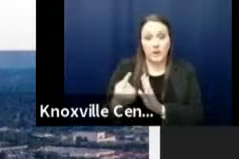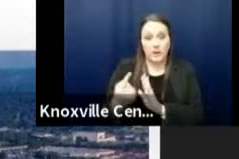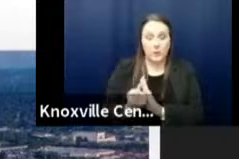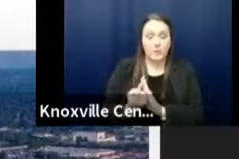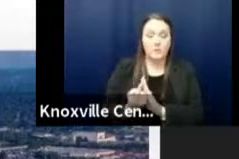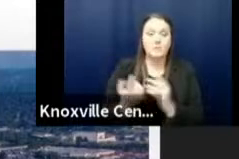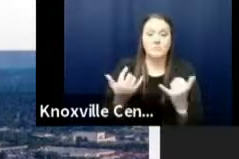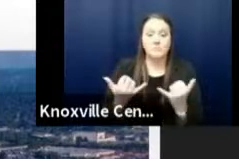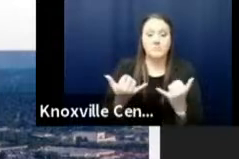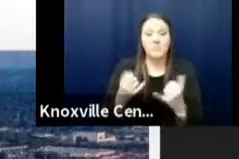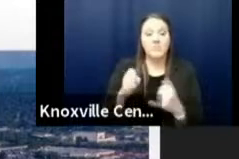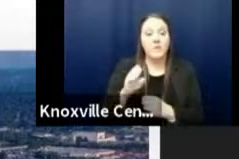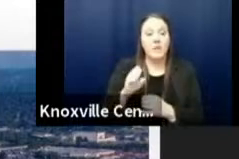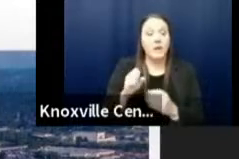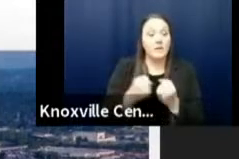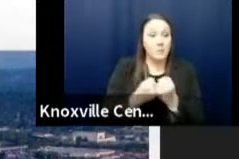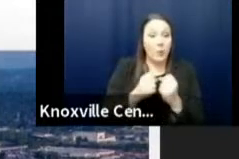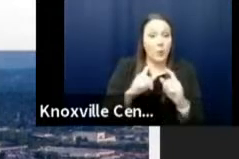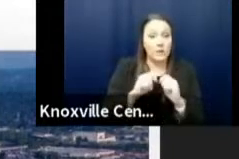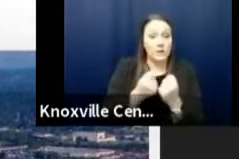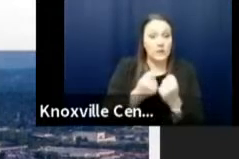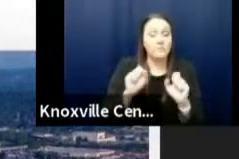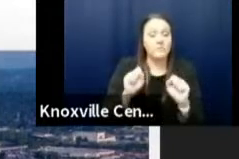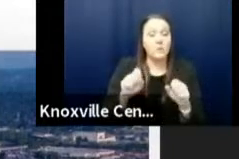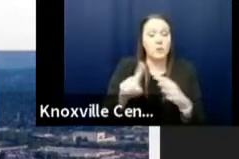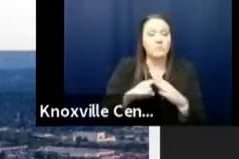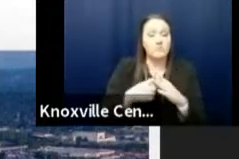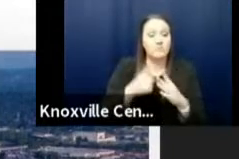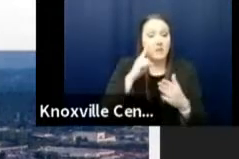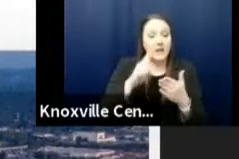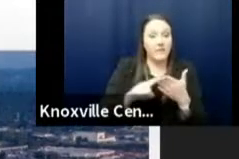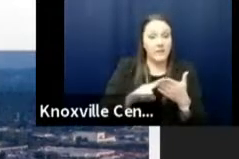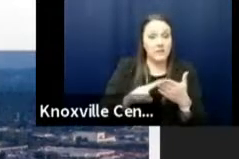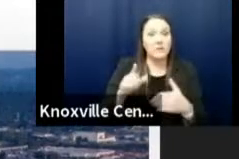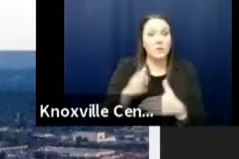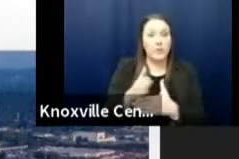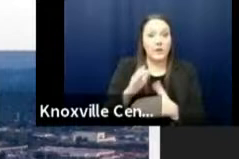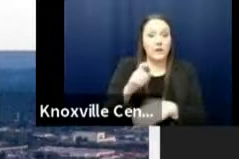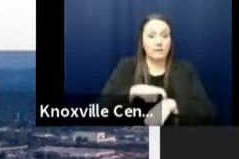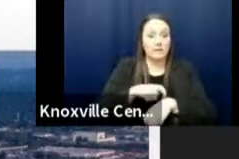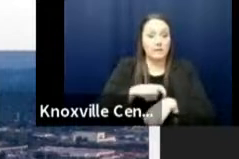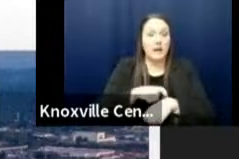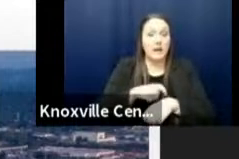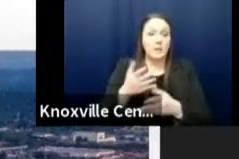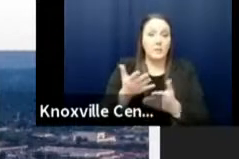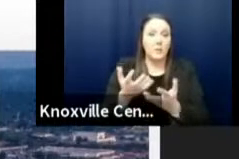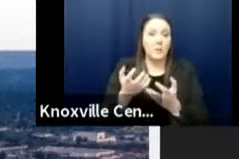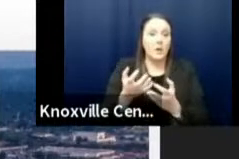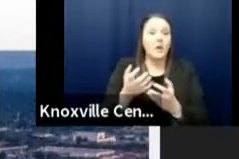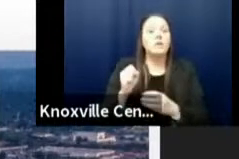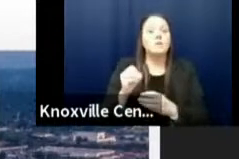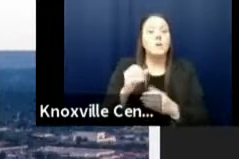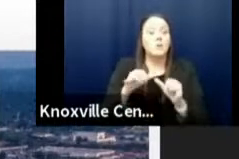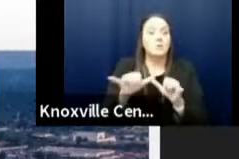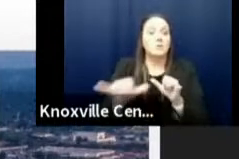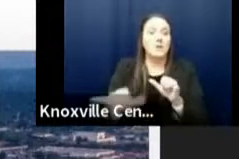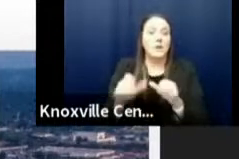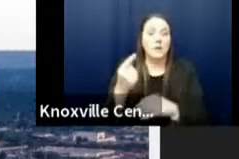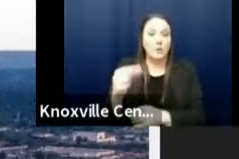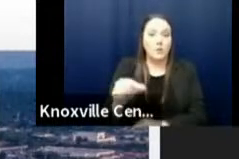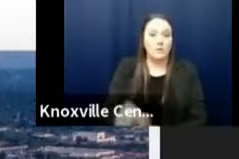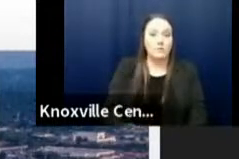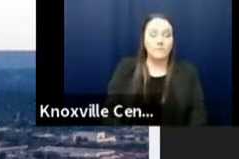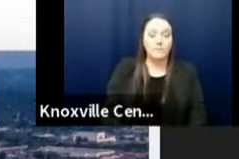current EPI support team, we continue to be able to initiate investigations in the desired timeframe. And because of this, our benchmark continues to be represented as